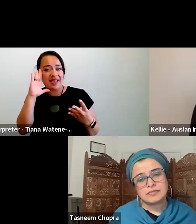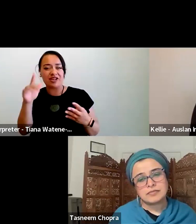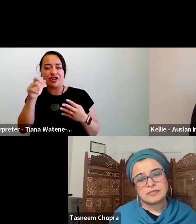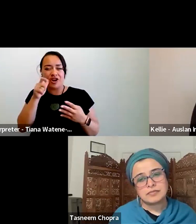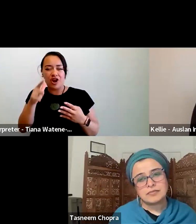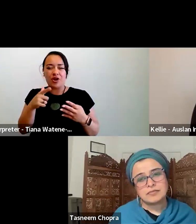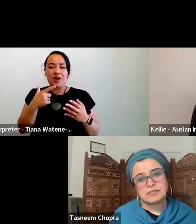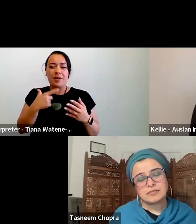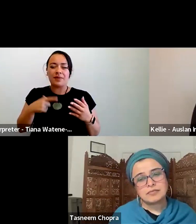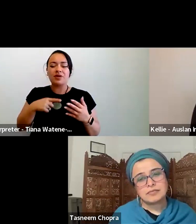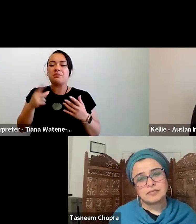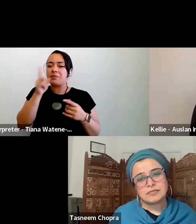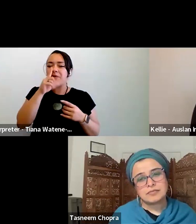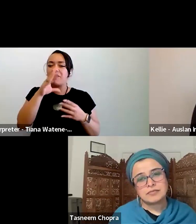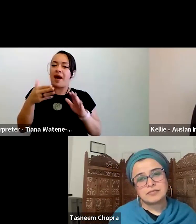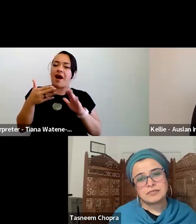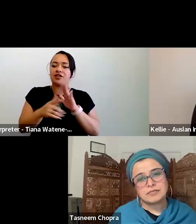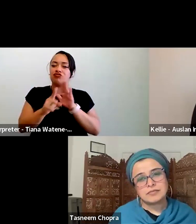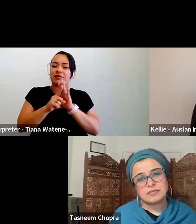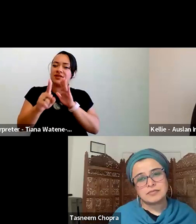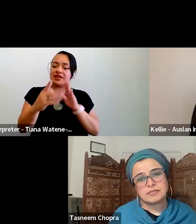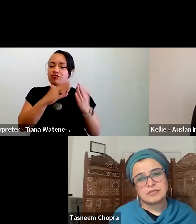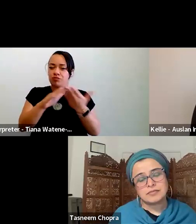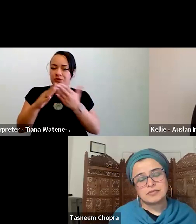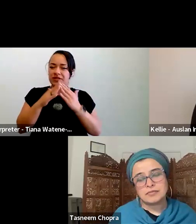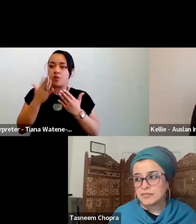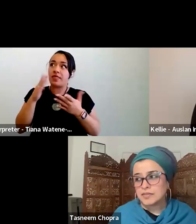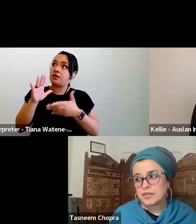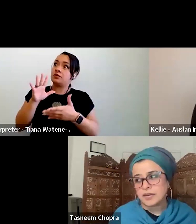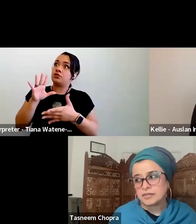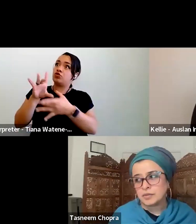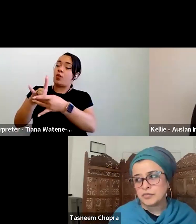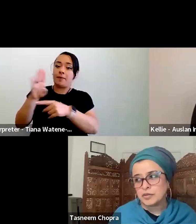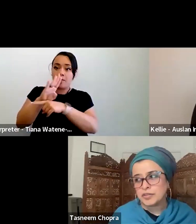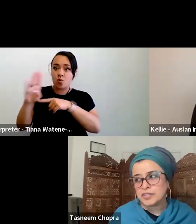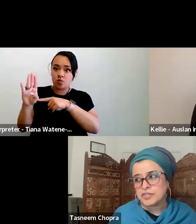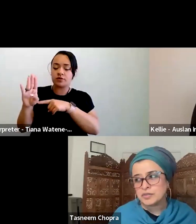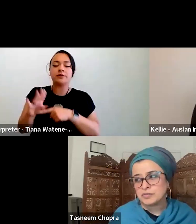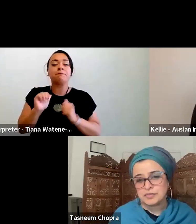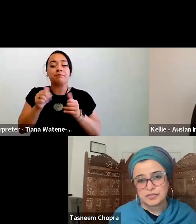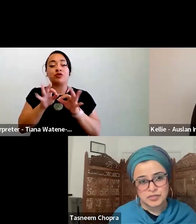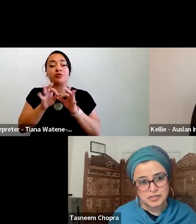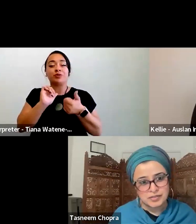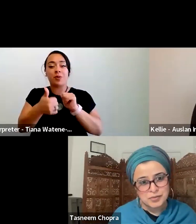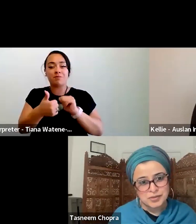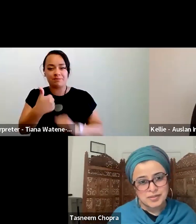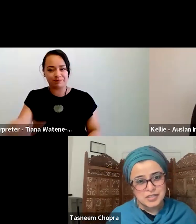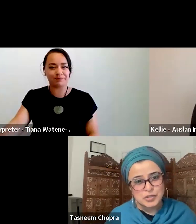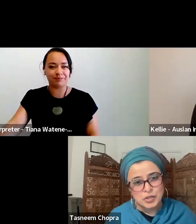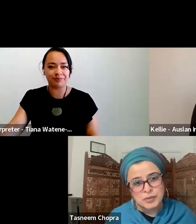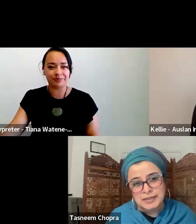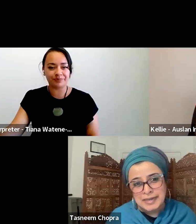underrepresented people from underrepresented communities join boards. Okay, well, if we're looking into the future through